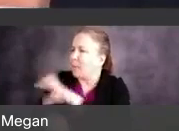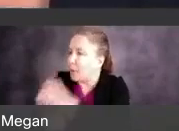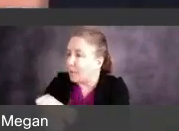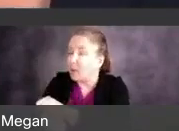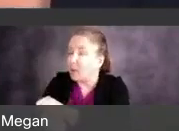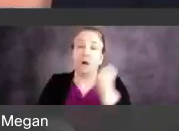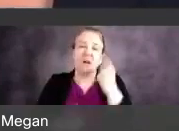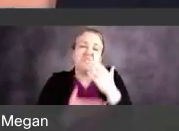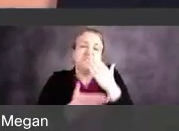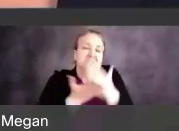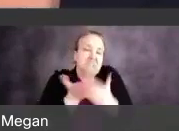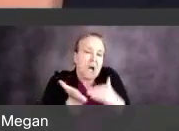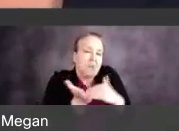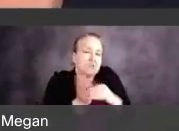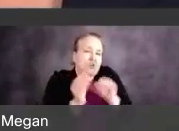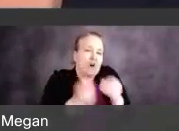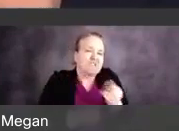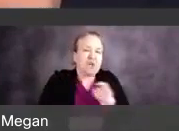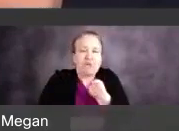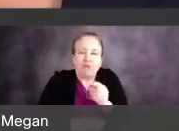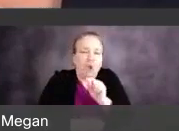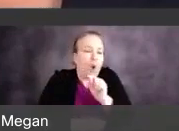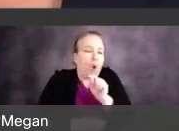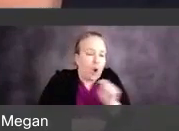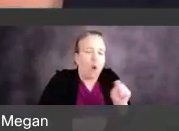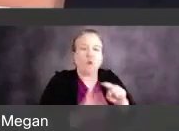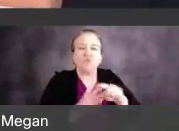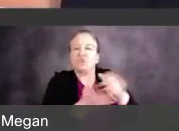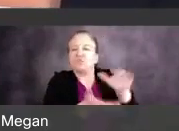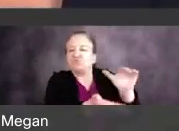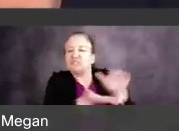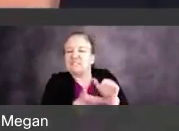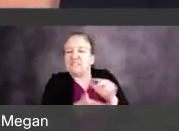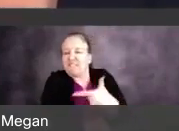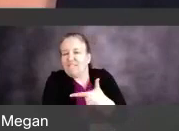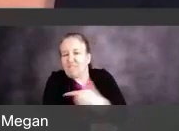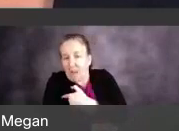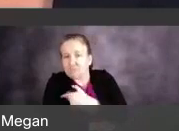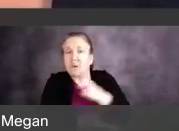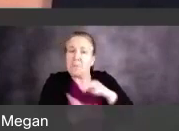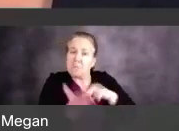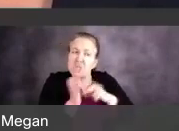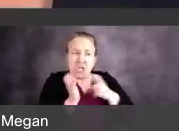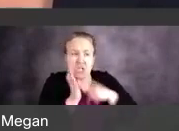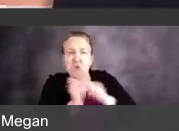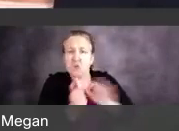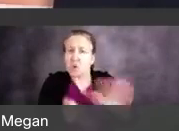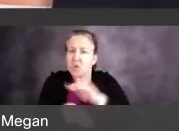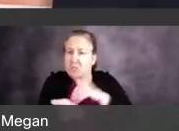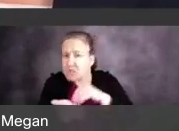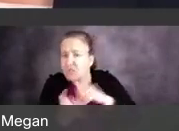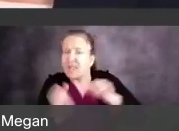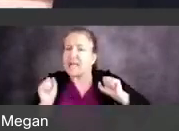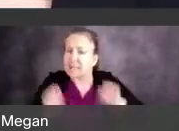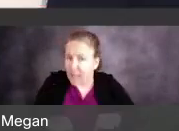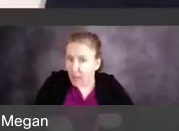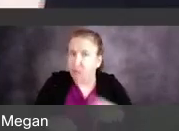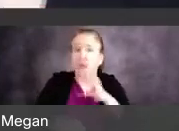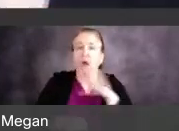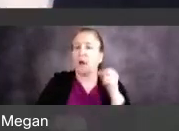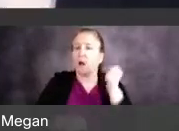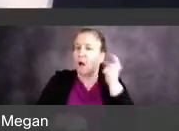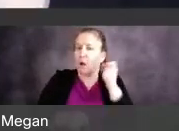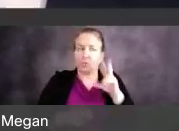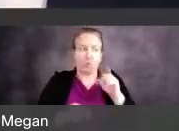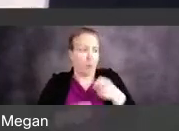a tiny number, are starting to receive vaccines, so you absolutely can check with your doctor. And there's no problem